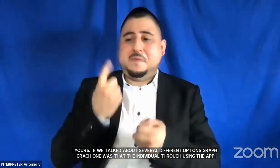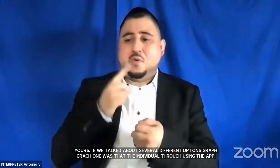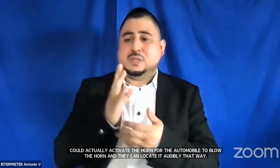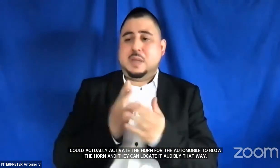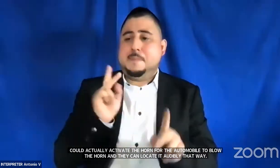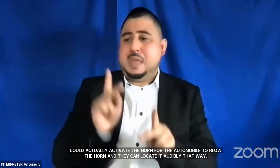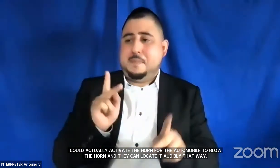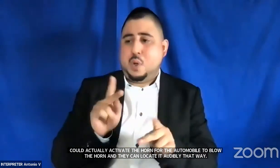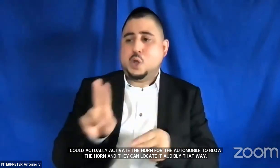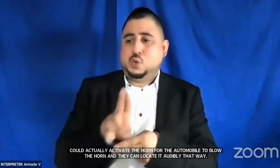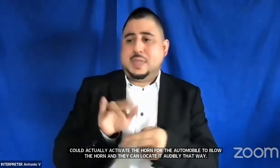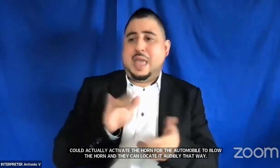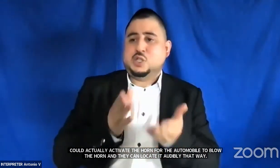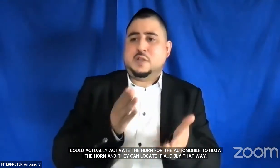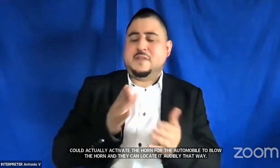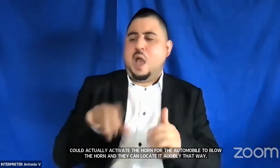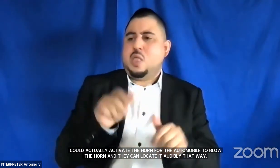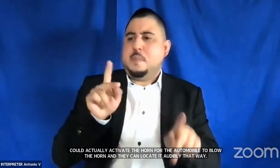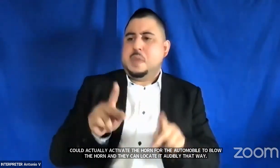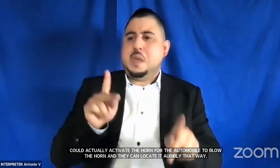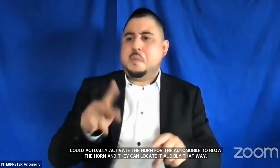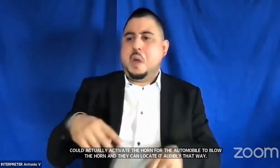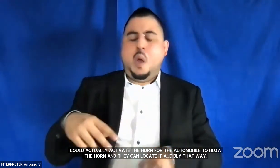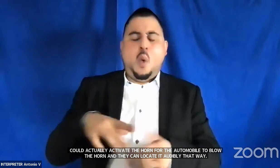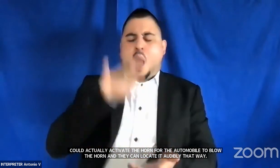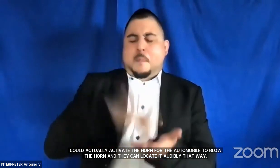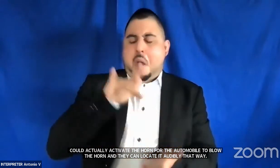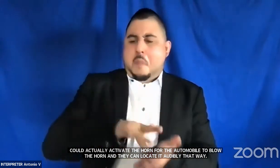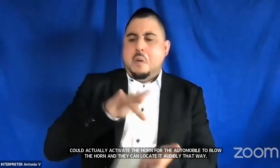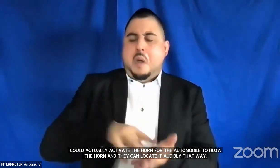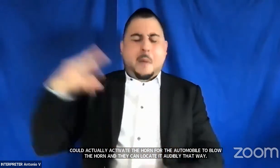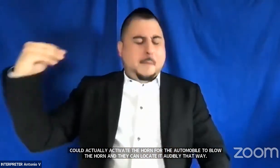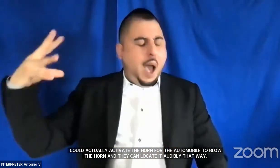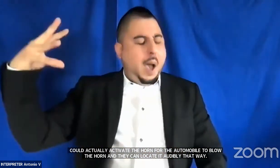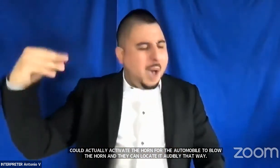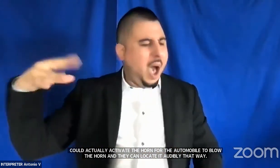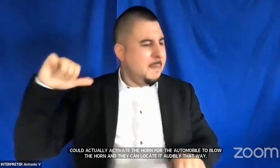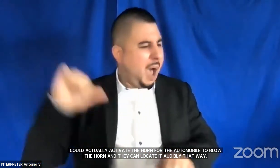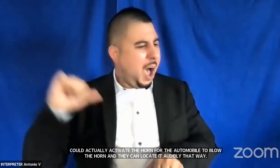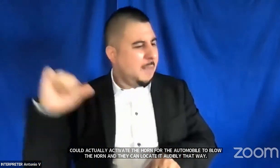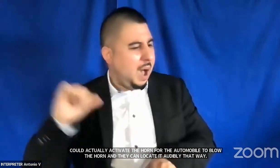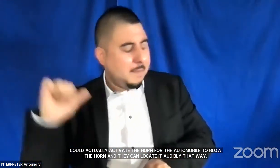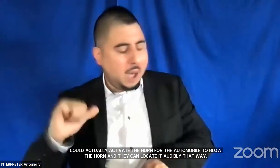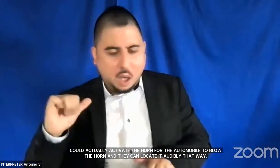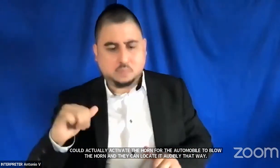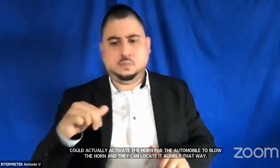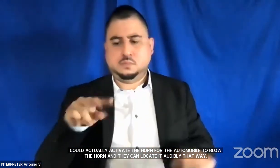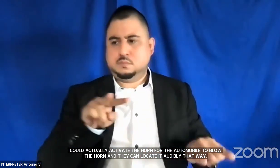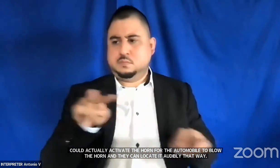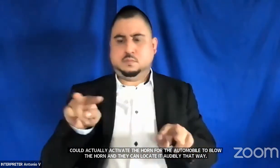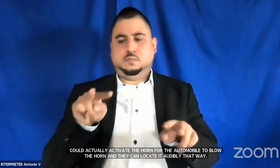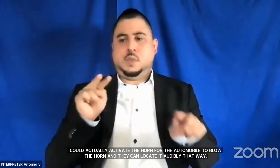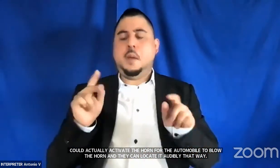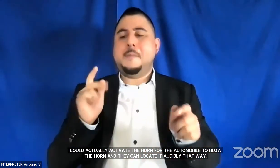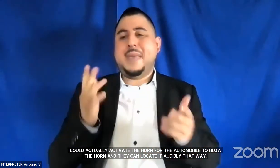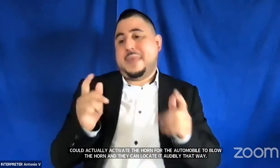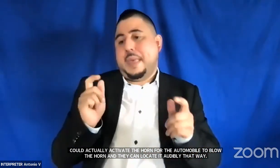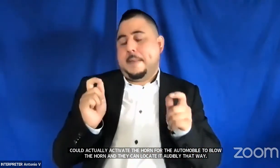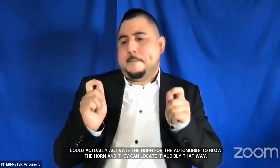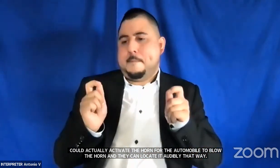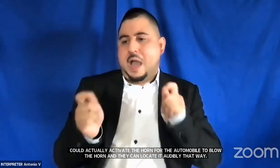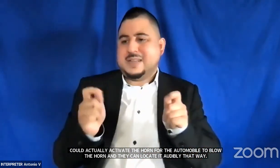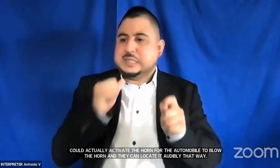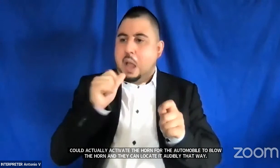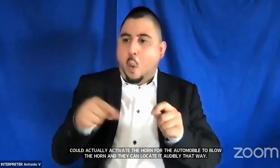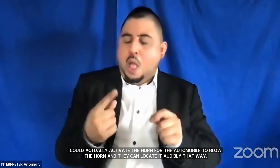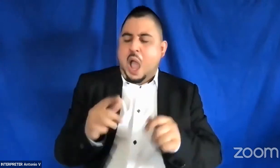other individuals in that environment could see that that person's relying on that noise to get there. It could be modified so that it's not just a perpetual horn noise,